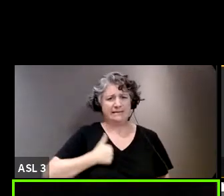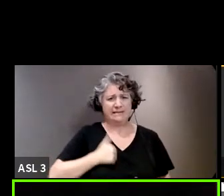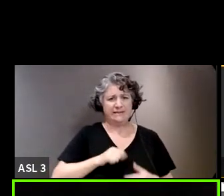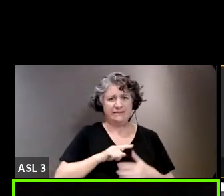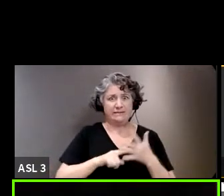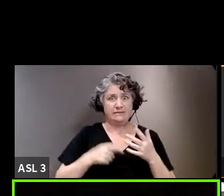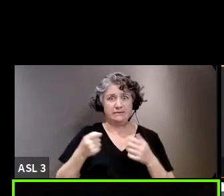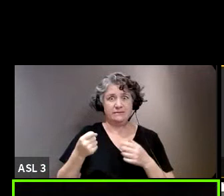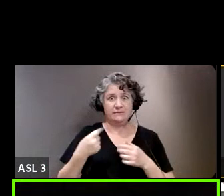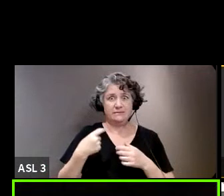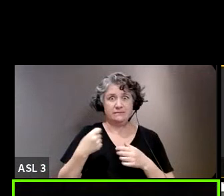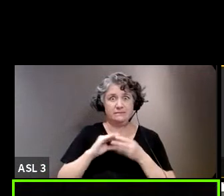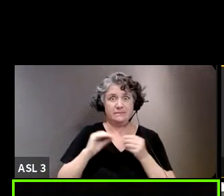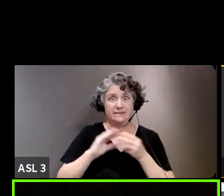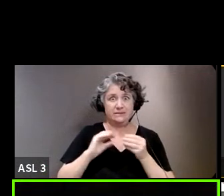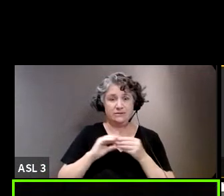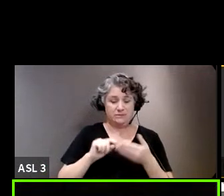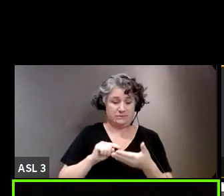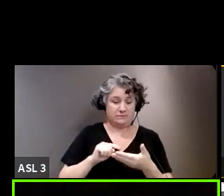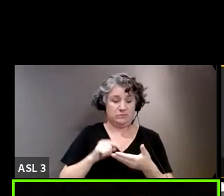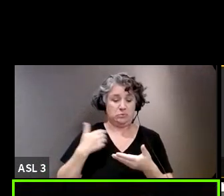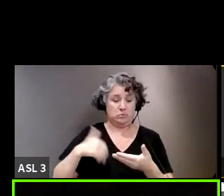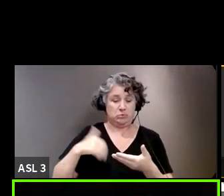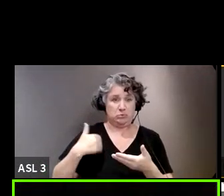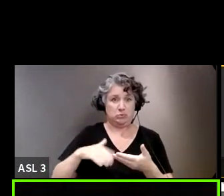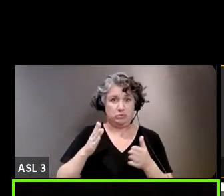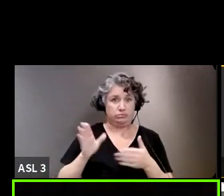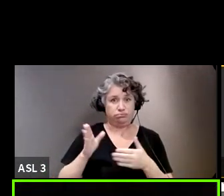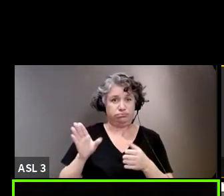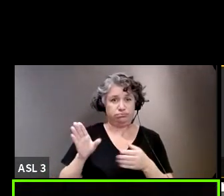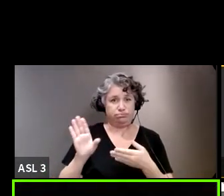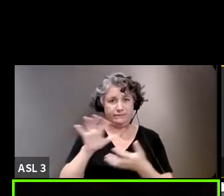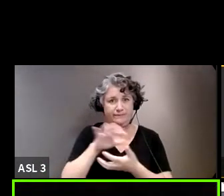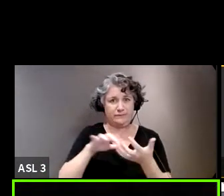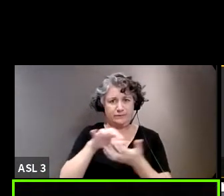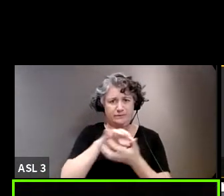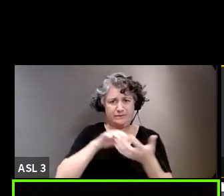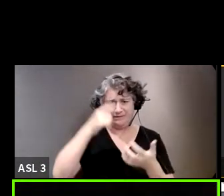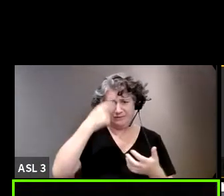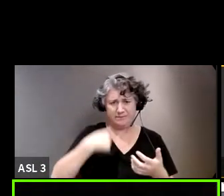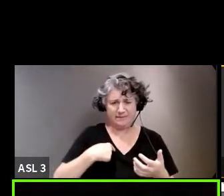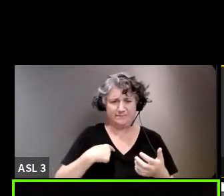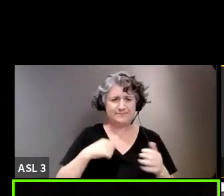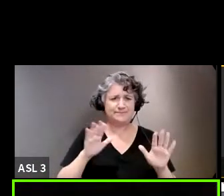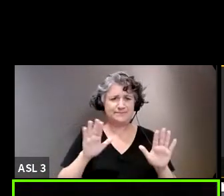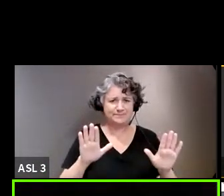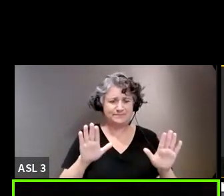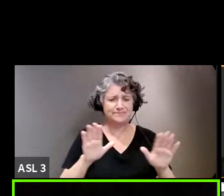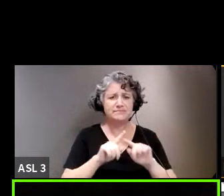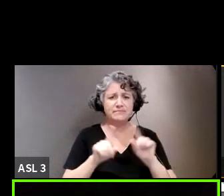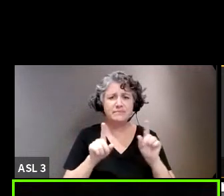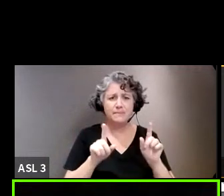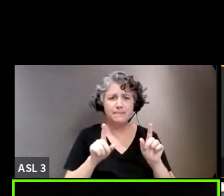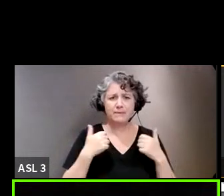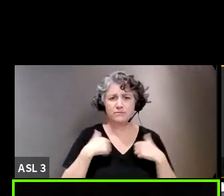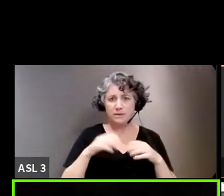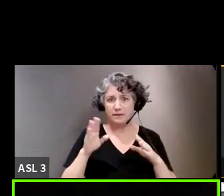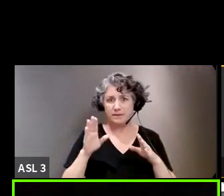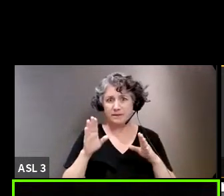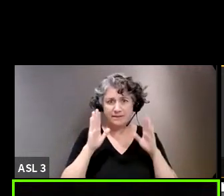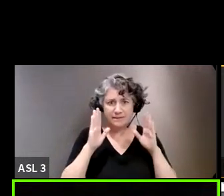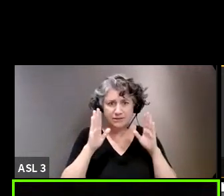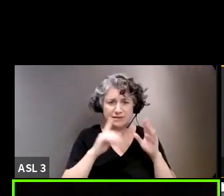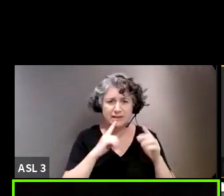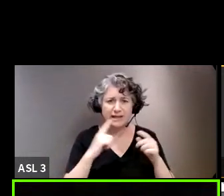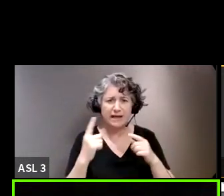messages that are coming in uh which is making things somewhat confusing for me to uh but i because i'm trying to pay attention to the